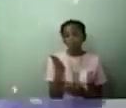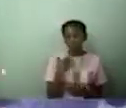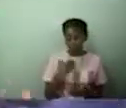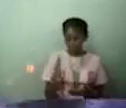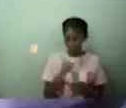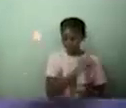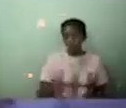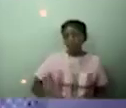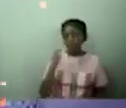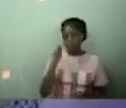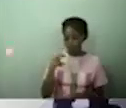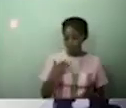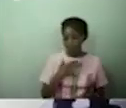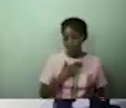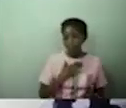me.